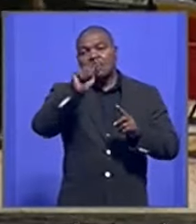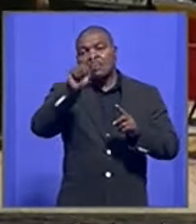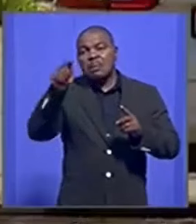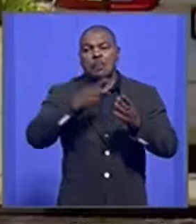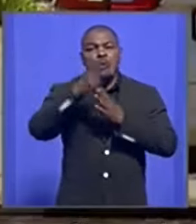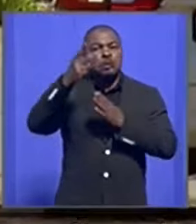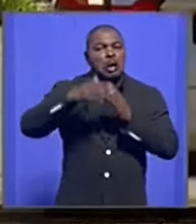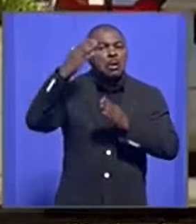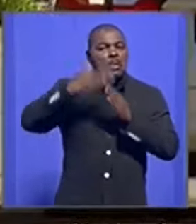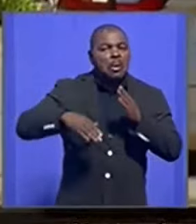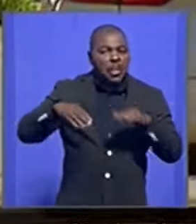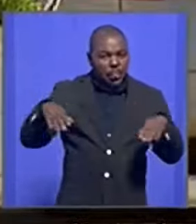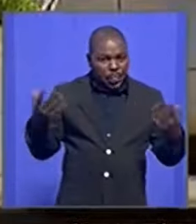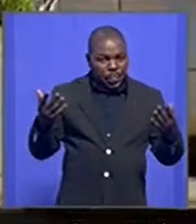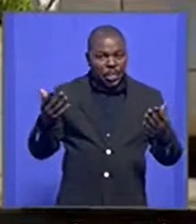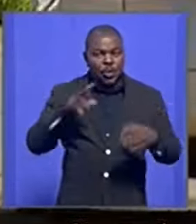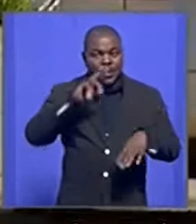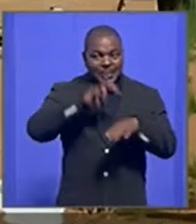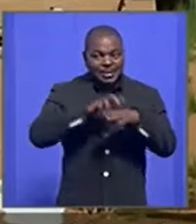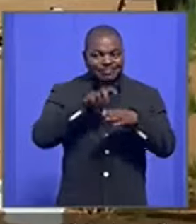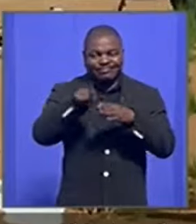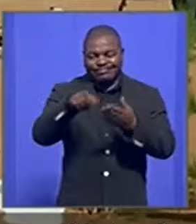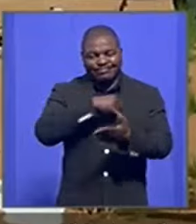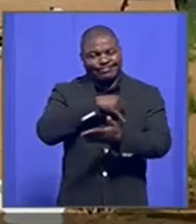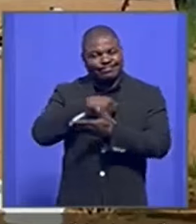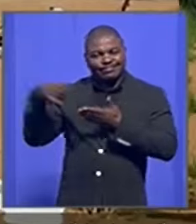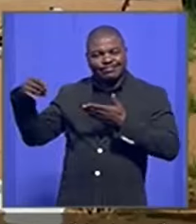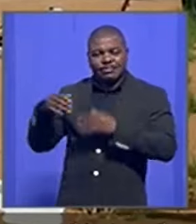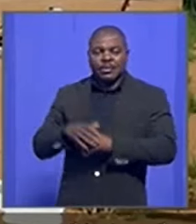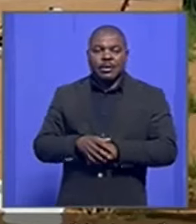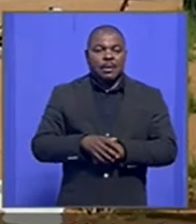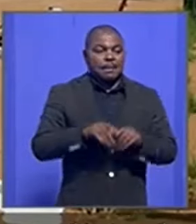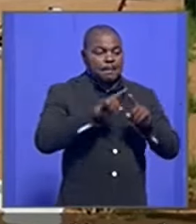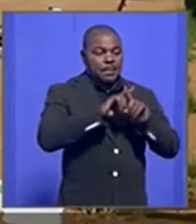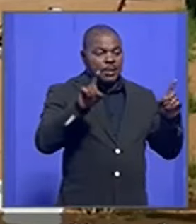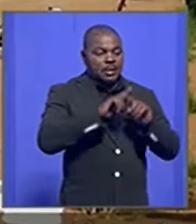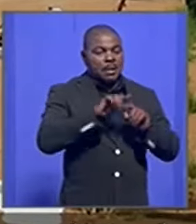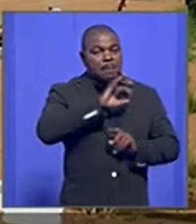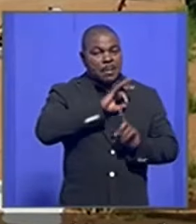wediwang di tshwanetse go phimolwa. Go le jalo tsamaiso ya ga Silas e ne la